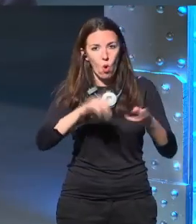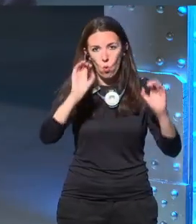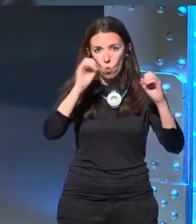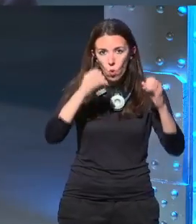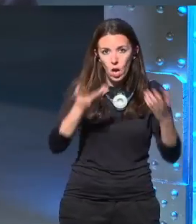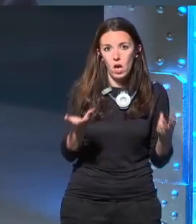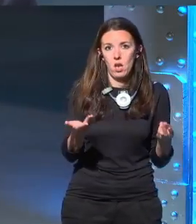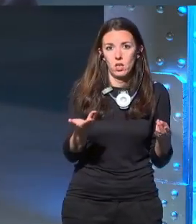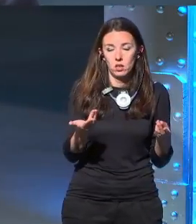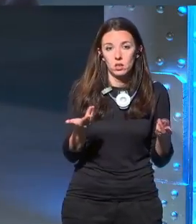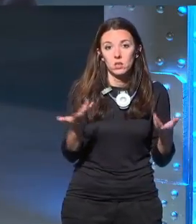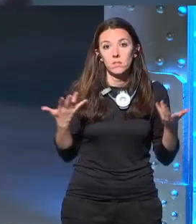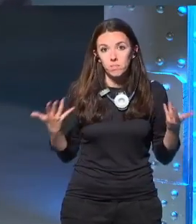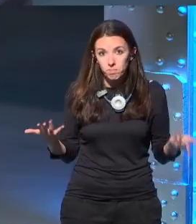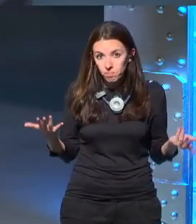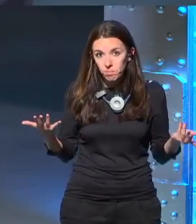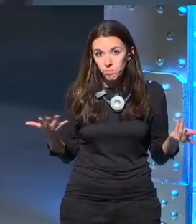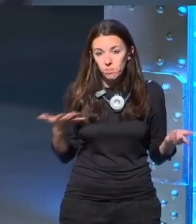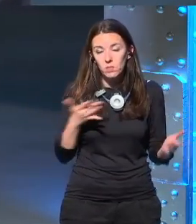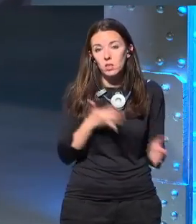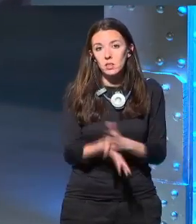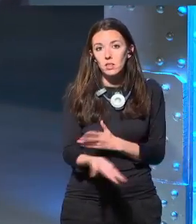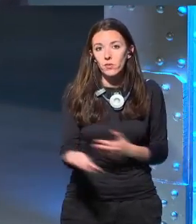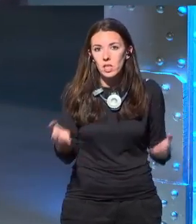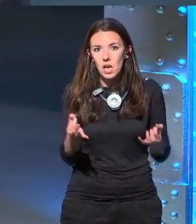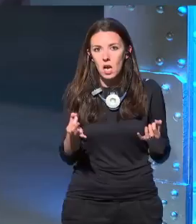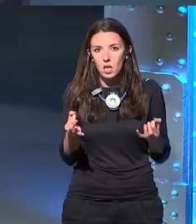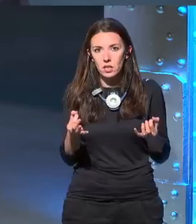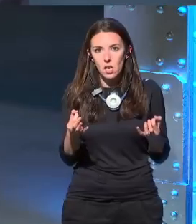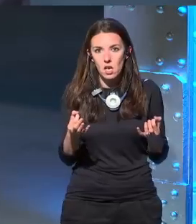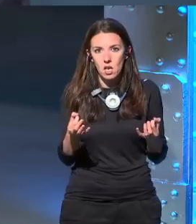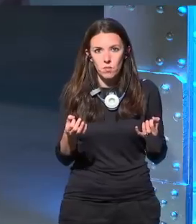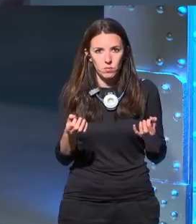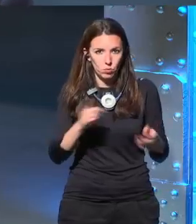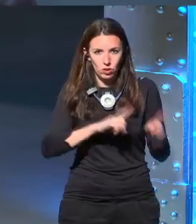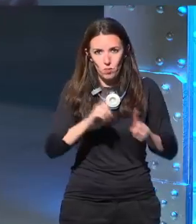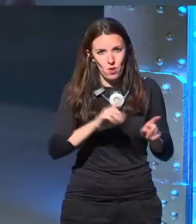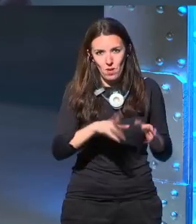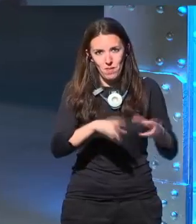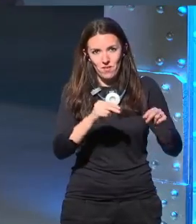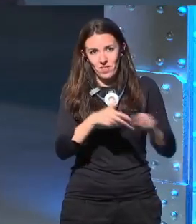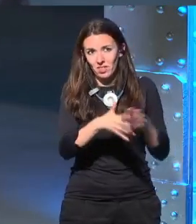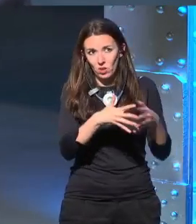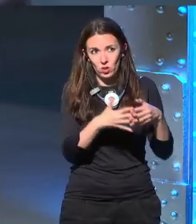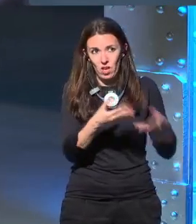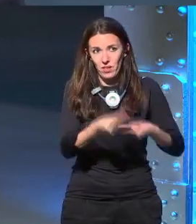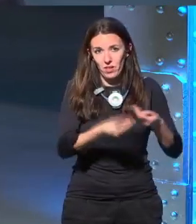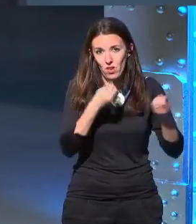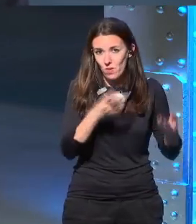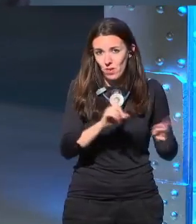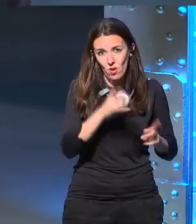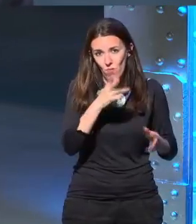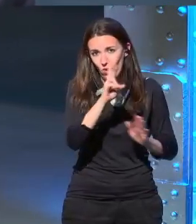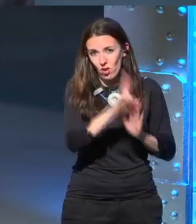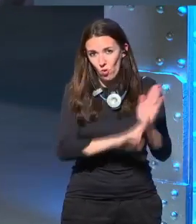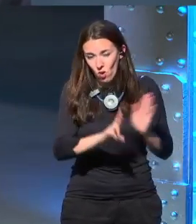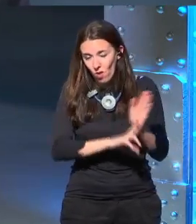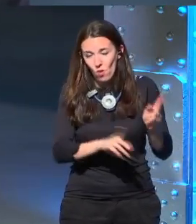way to helping us out of this mess. In America, we're not very good right now in terms of regulation or dealing with